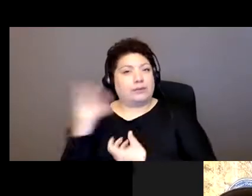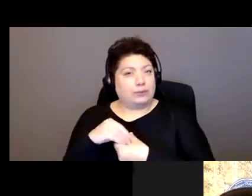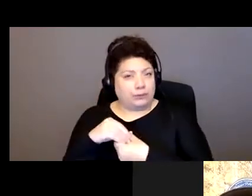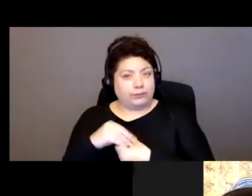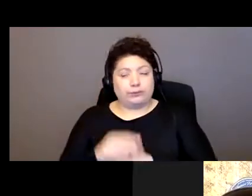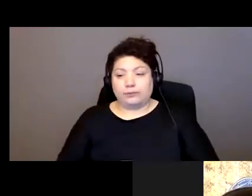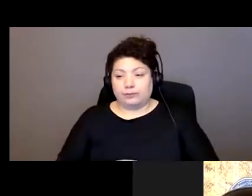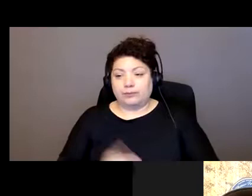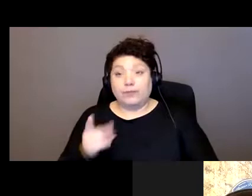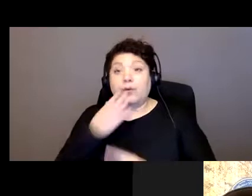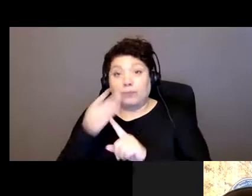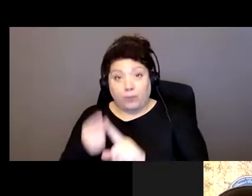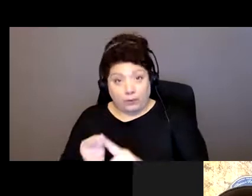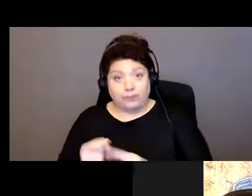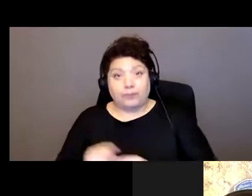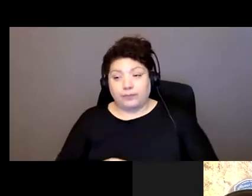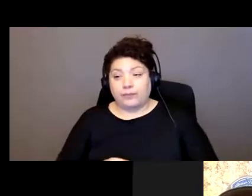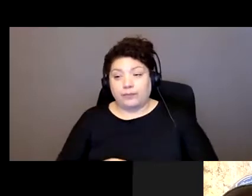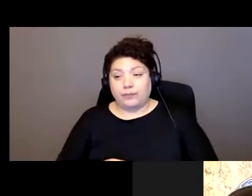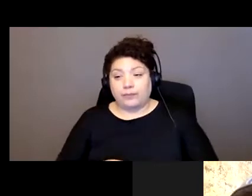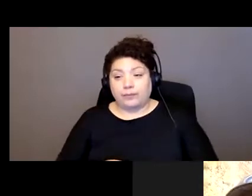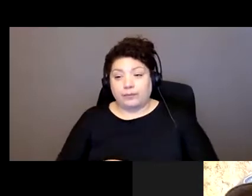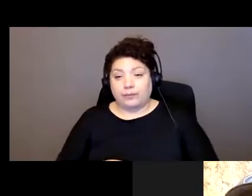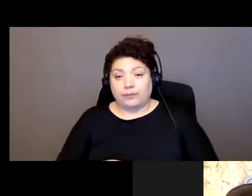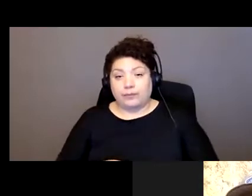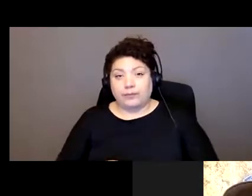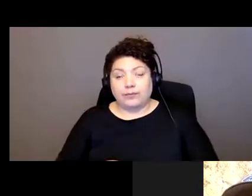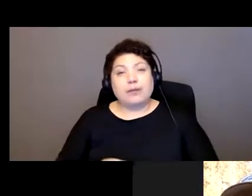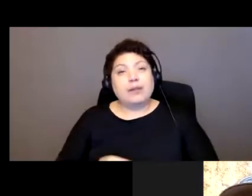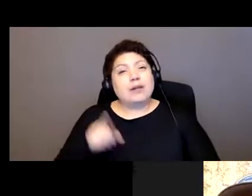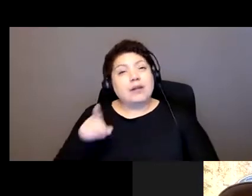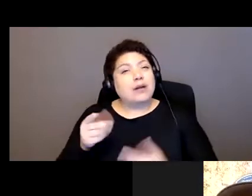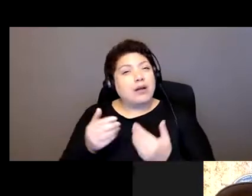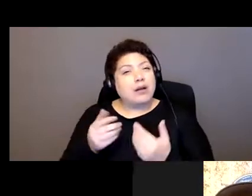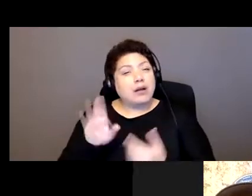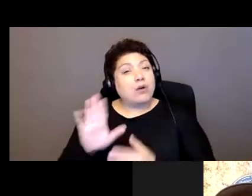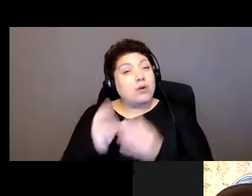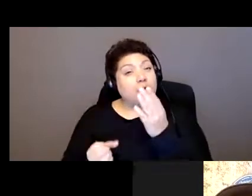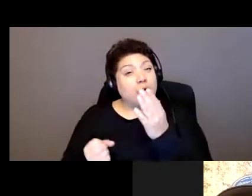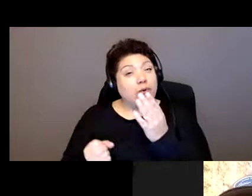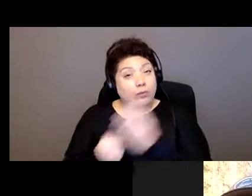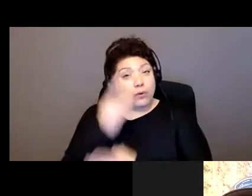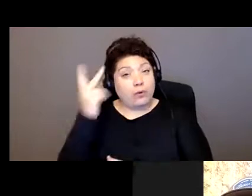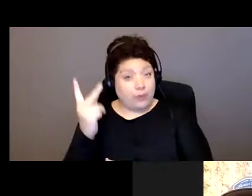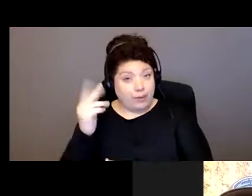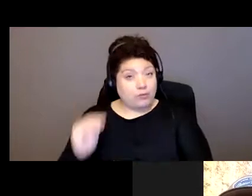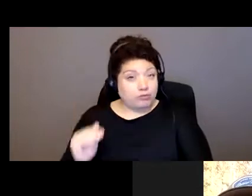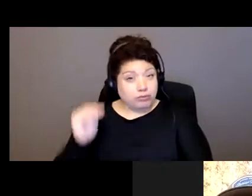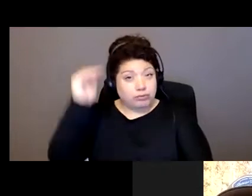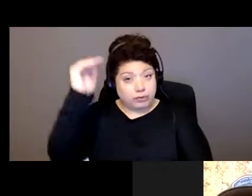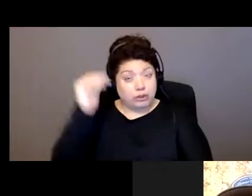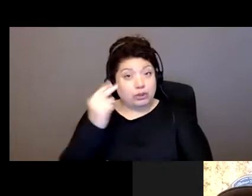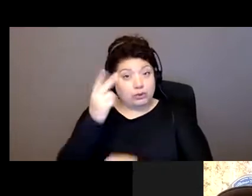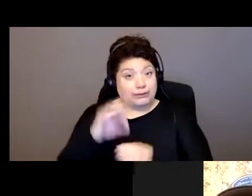Great point, Ashley. And I hope now that can you helps. address the point about how does it feel like to grow as a two-spirit person?